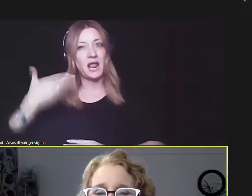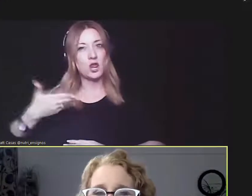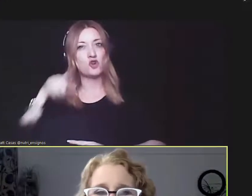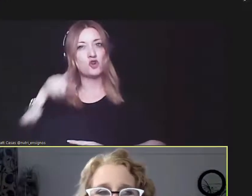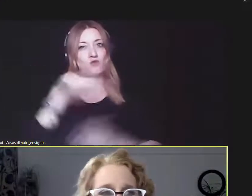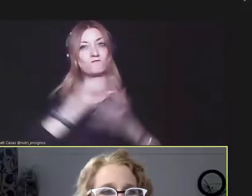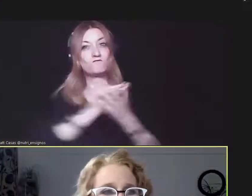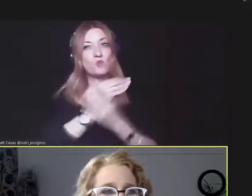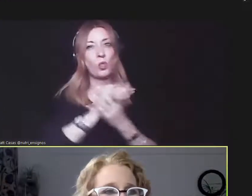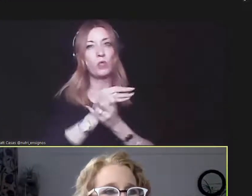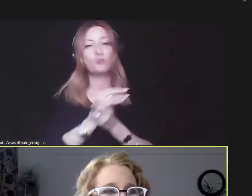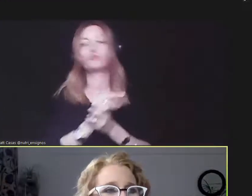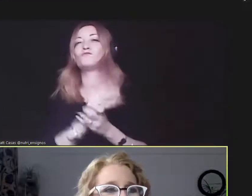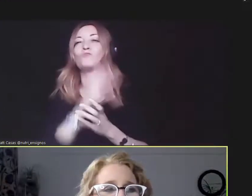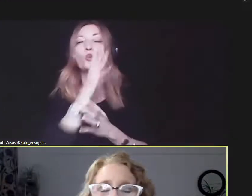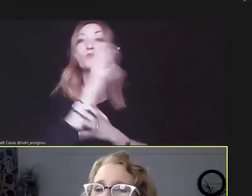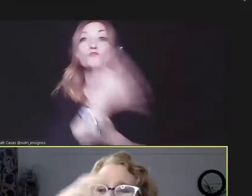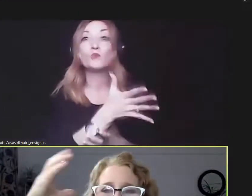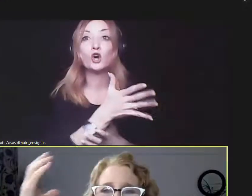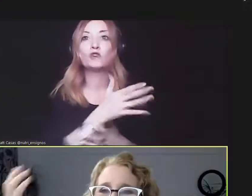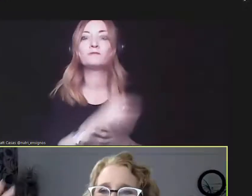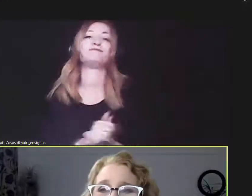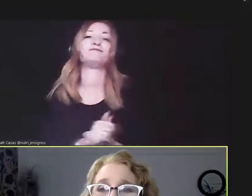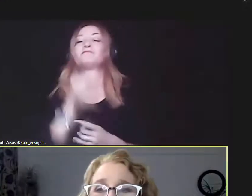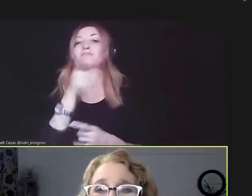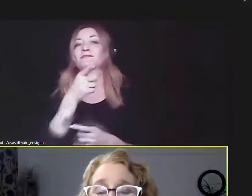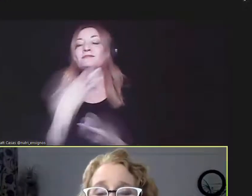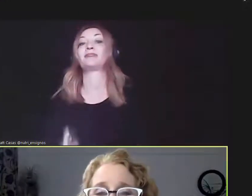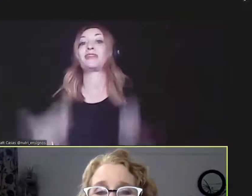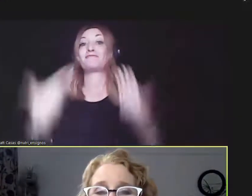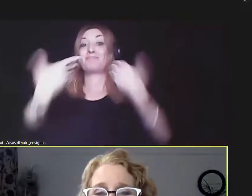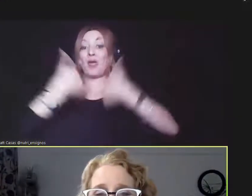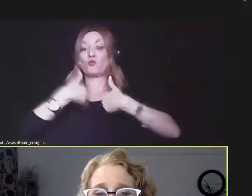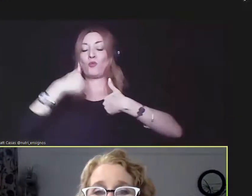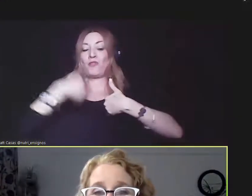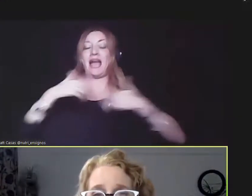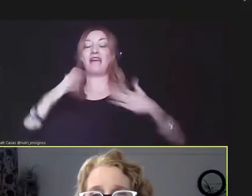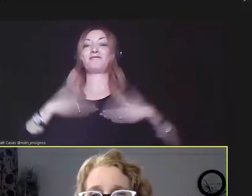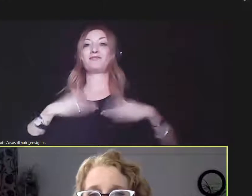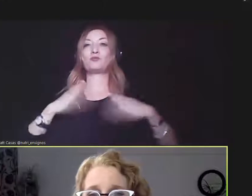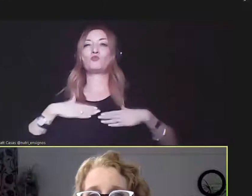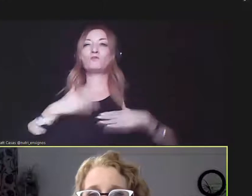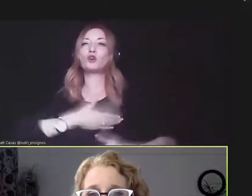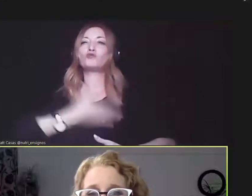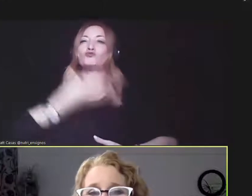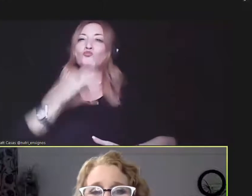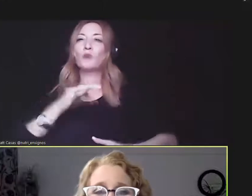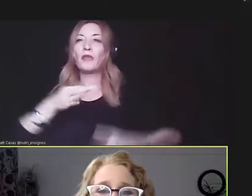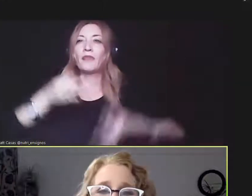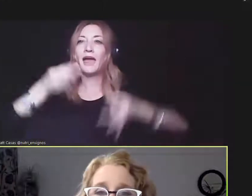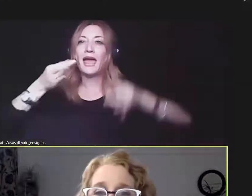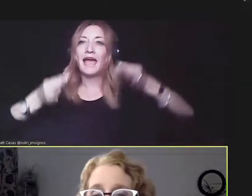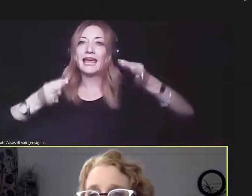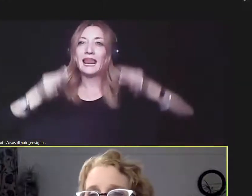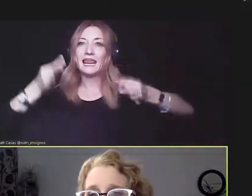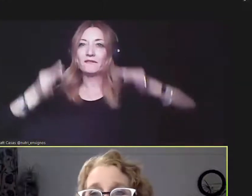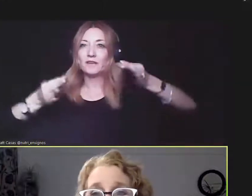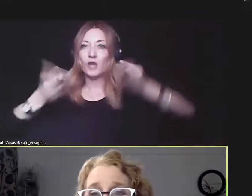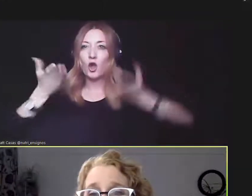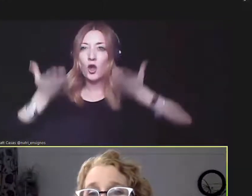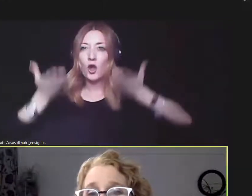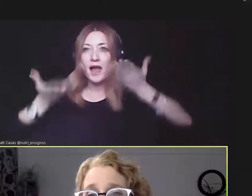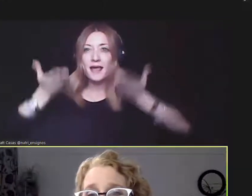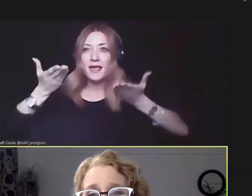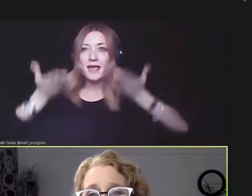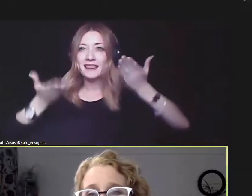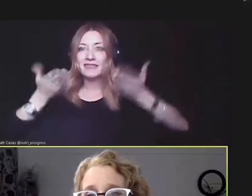is working properly, we just get a huge variety of benefits. So Culturex has